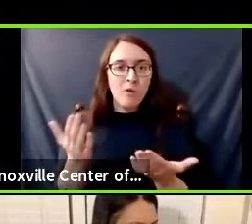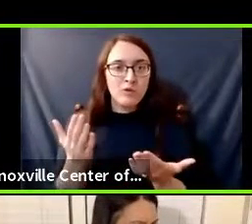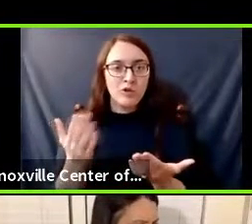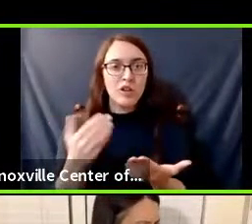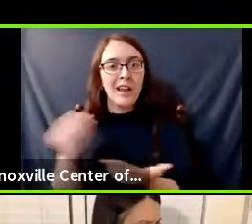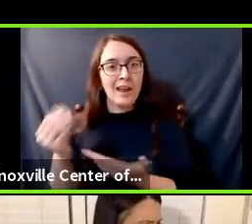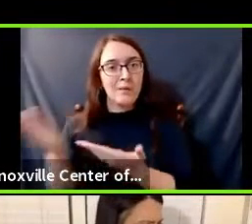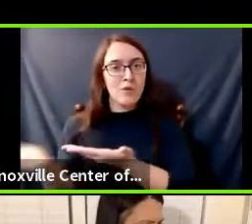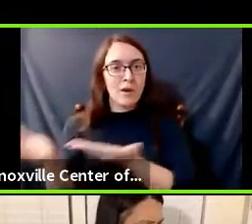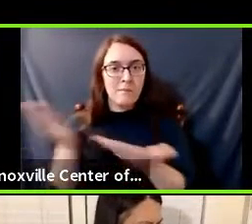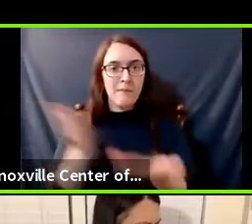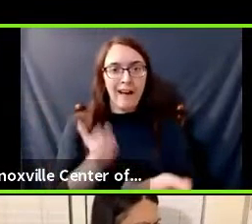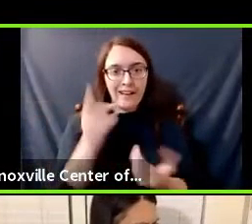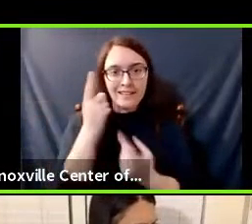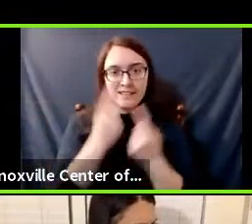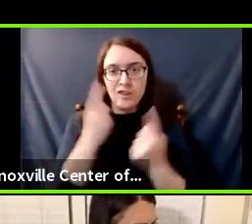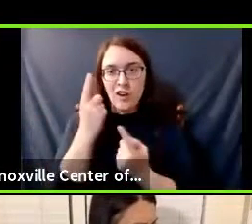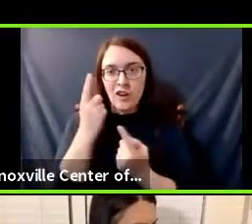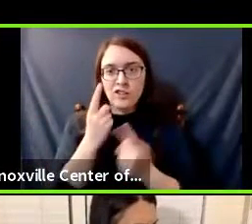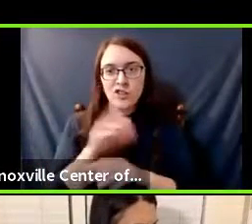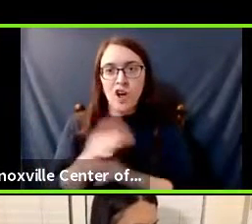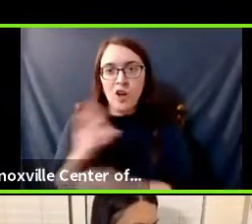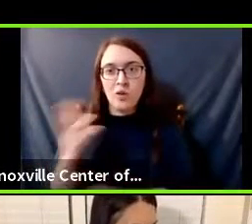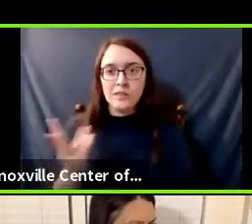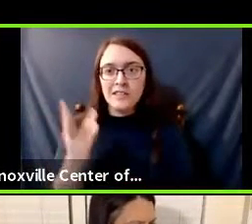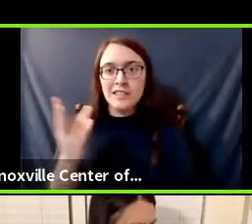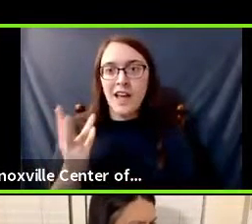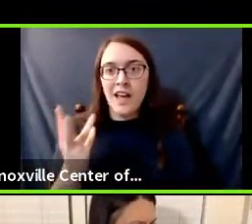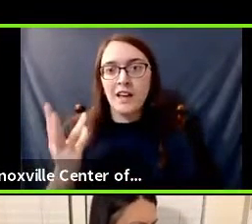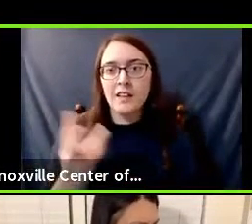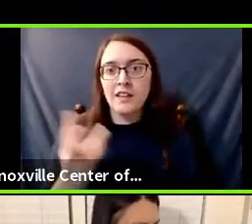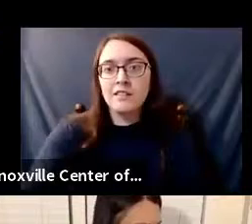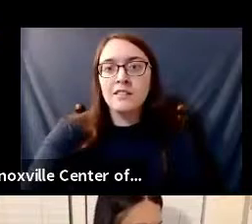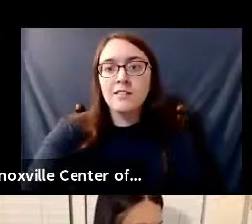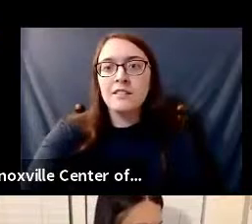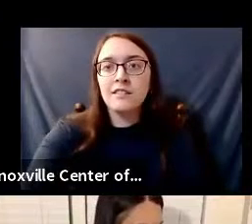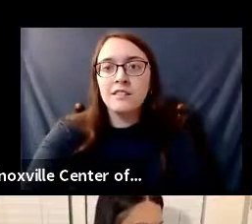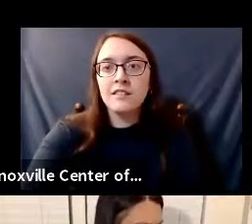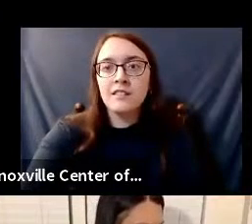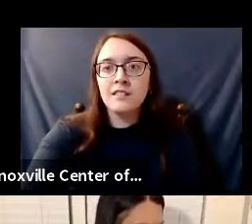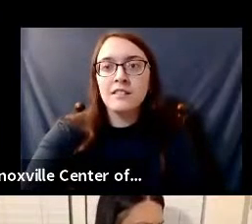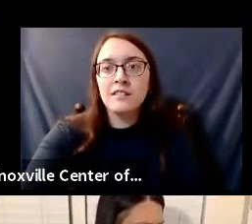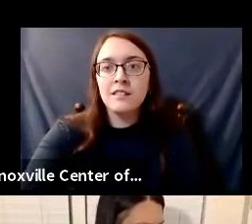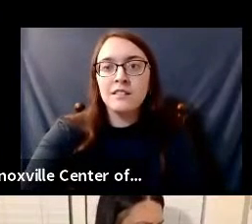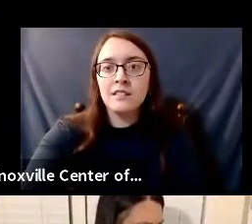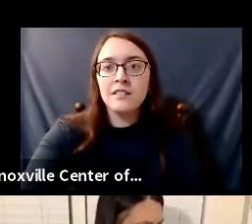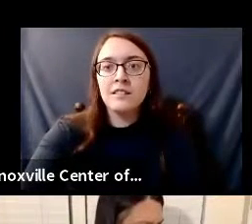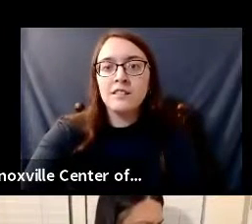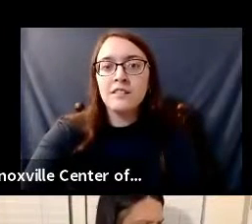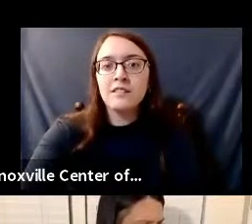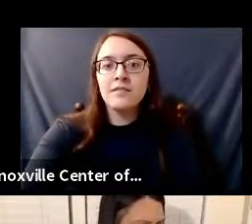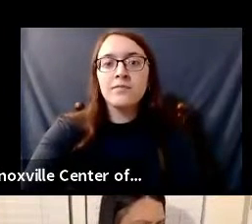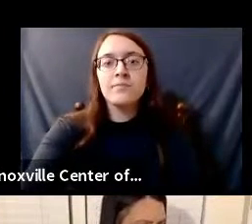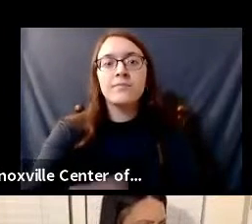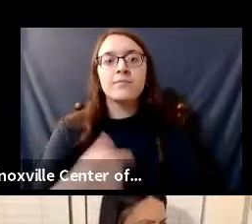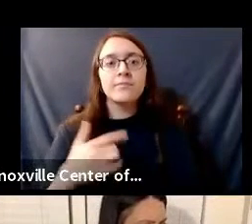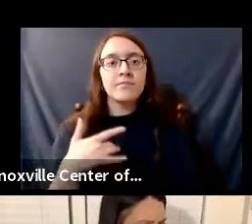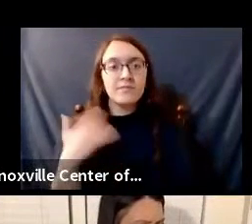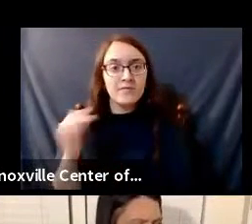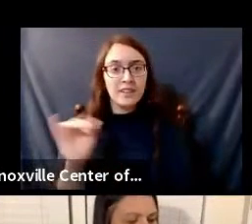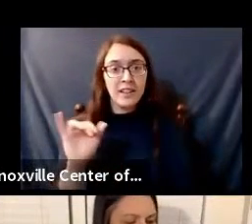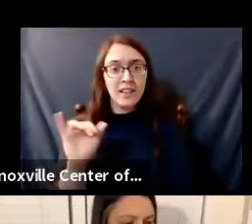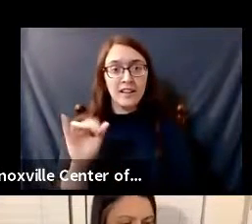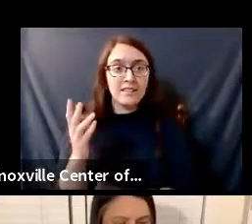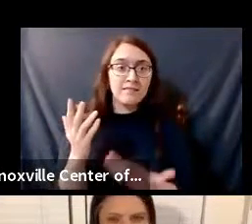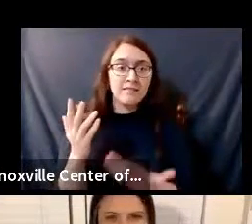Wednesday. Okay. I feel like there were enough questions, and it just needs